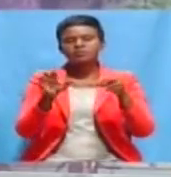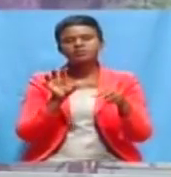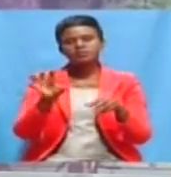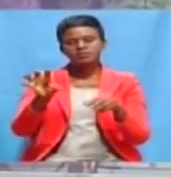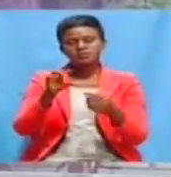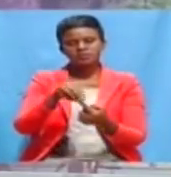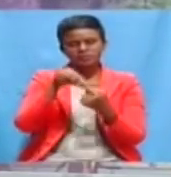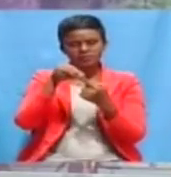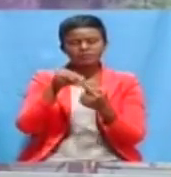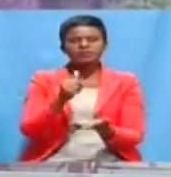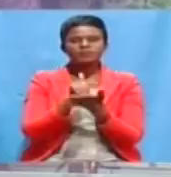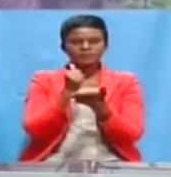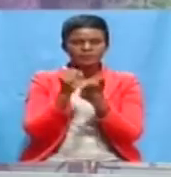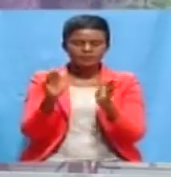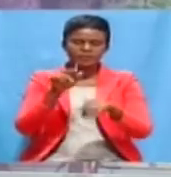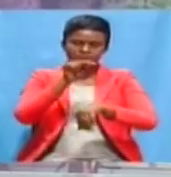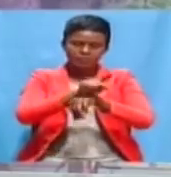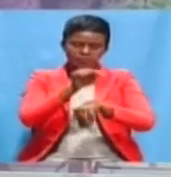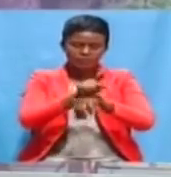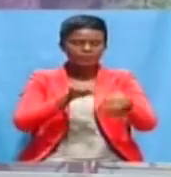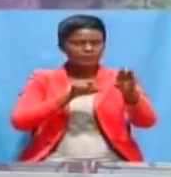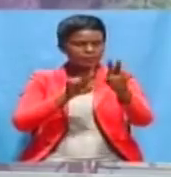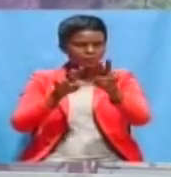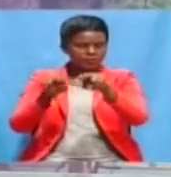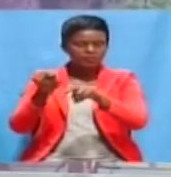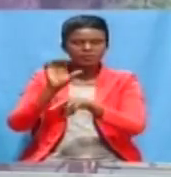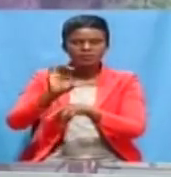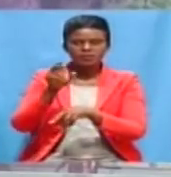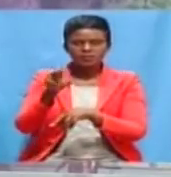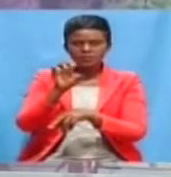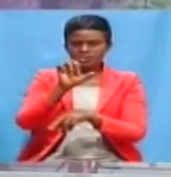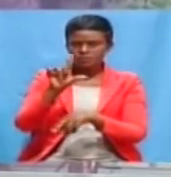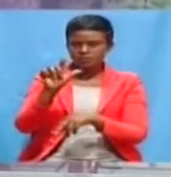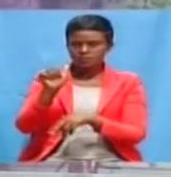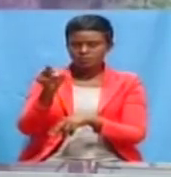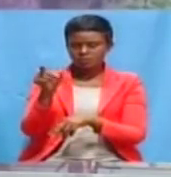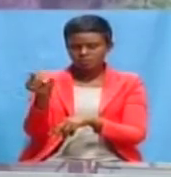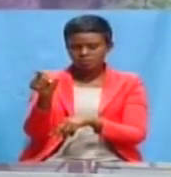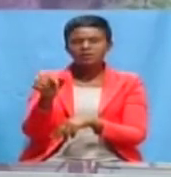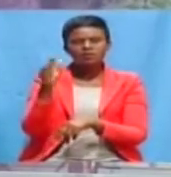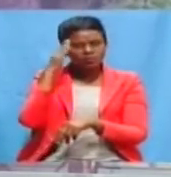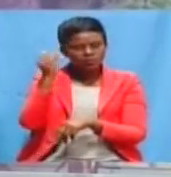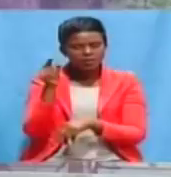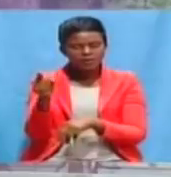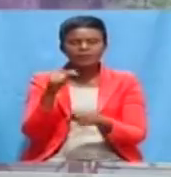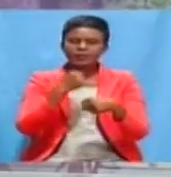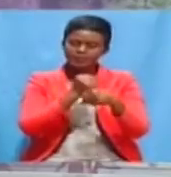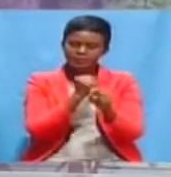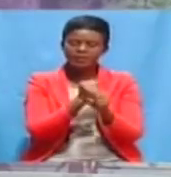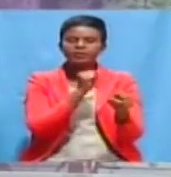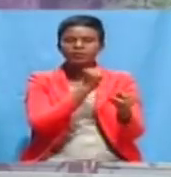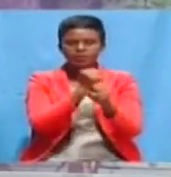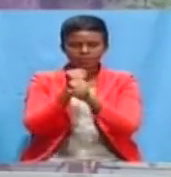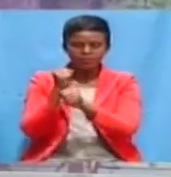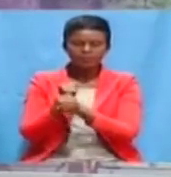to the President for Project Monitoring and Implementation, Andrew Chela, says the MOU is aimed at striking partnerships